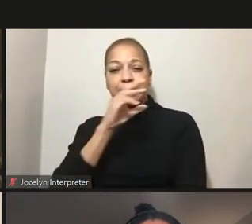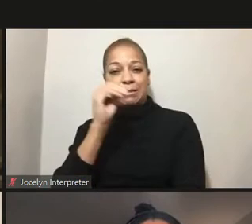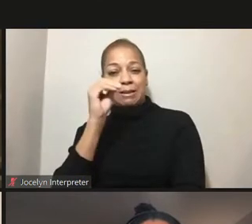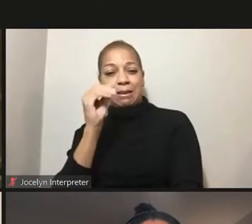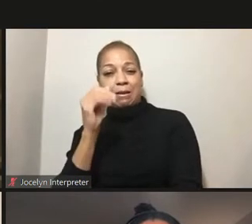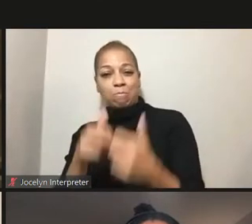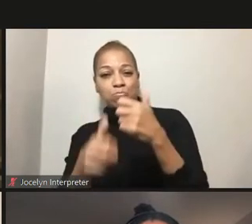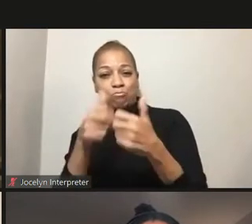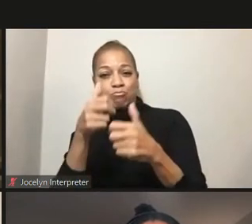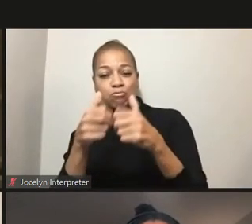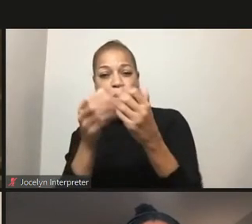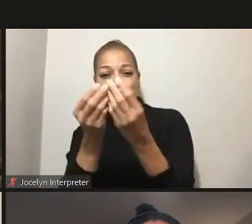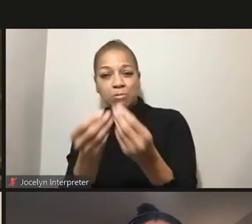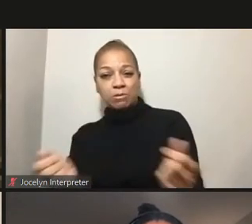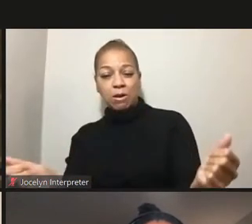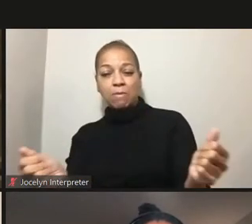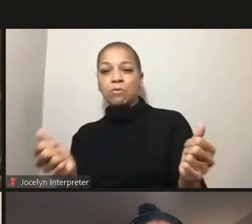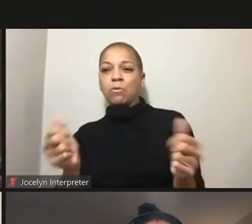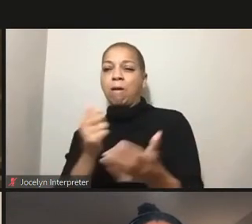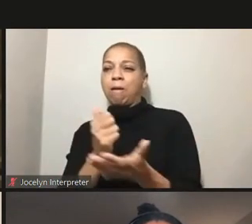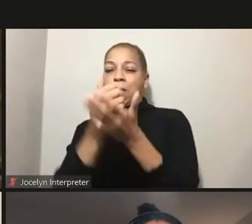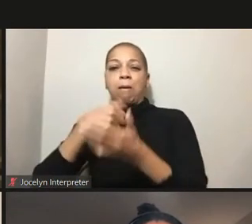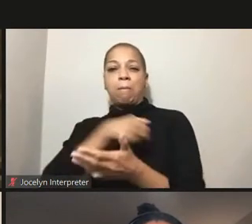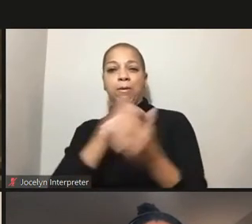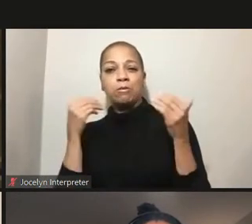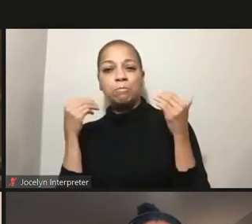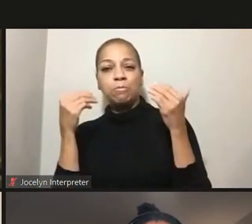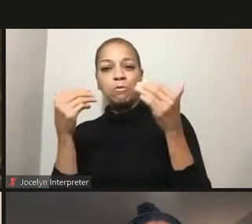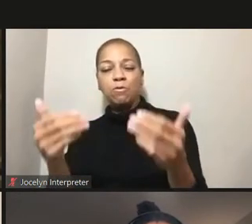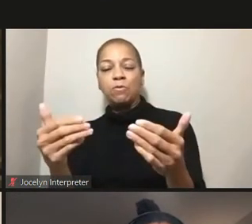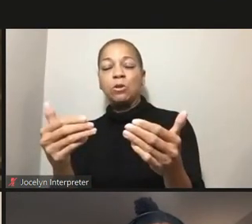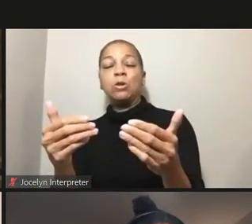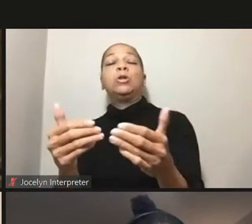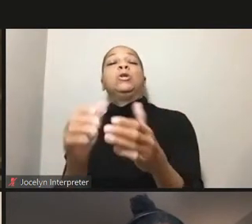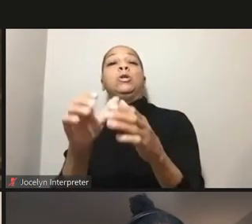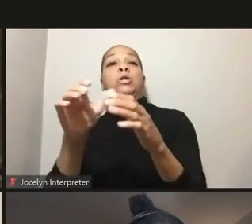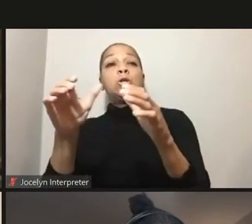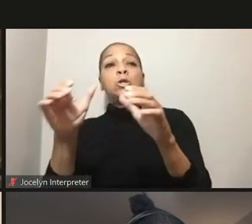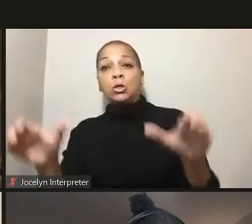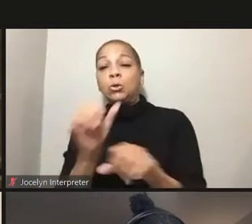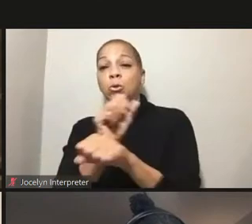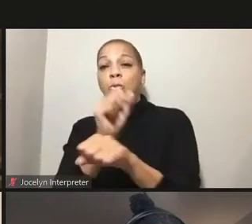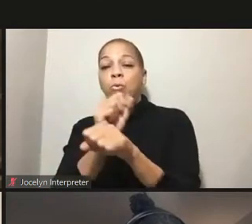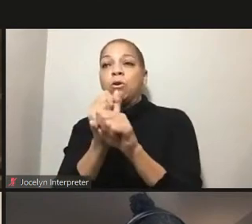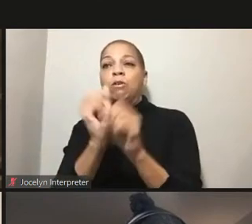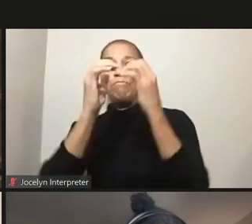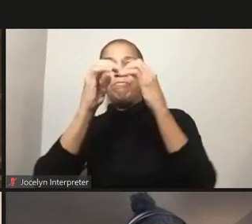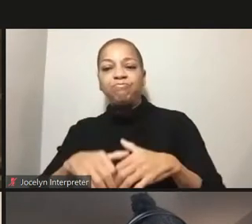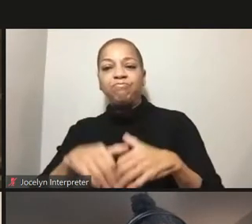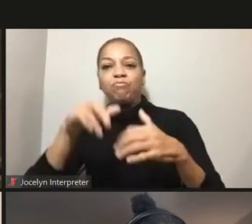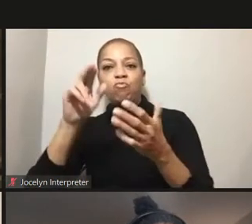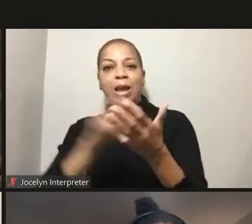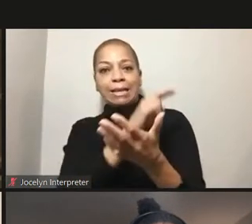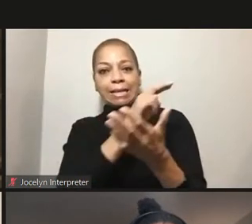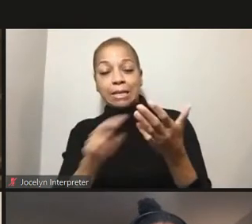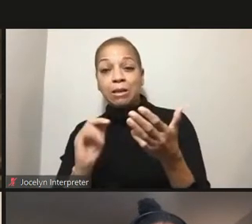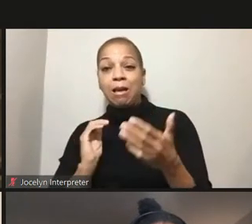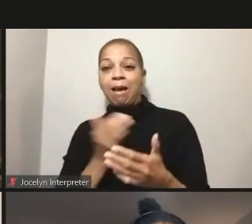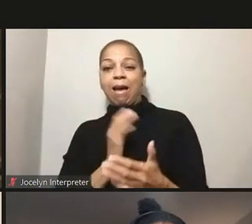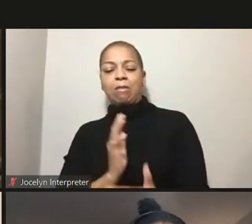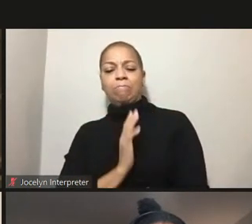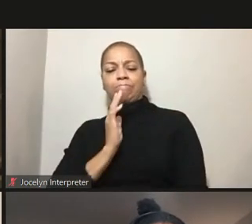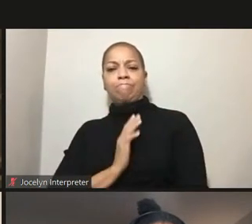us to move forward to do the work of dismantling systemic racism. Our distinguished panel comprises a